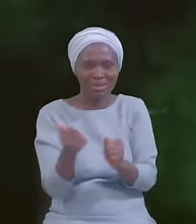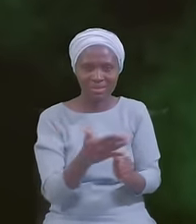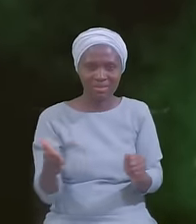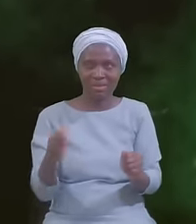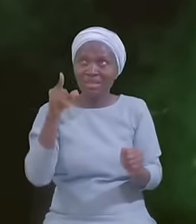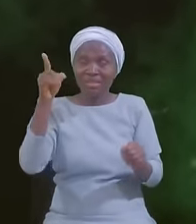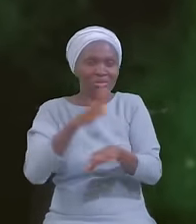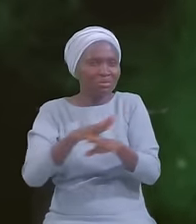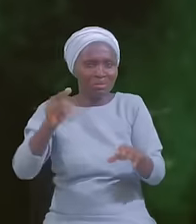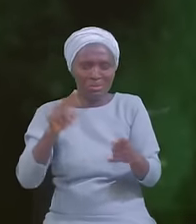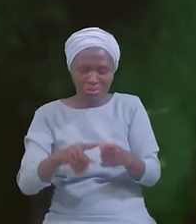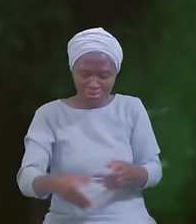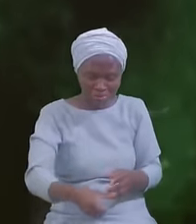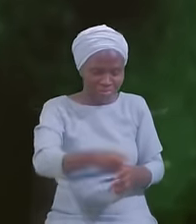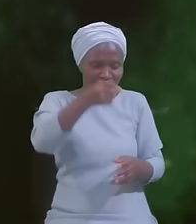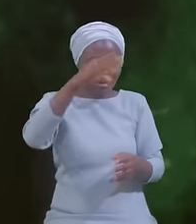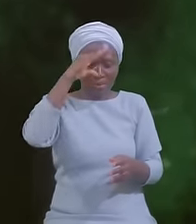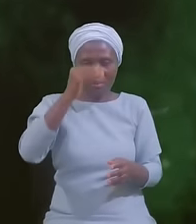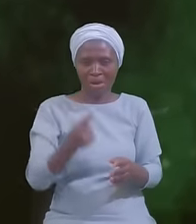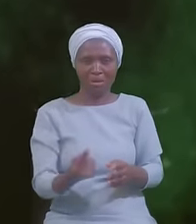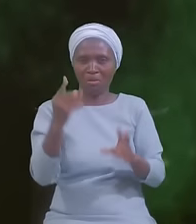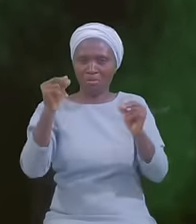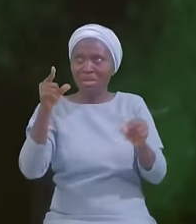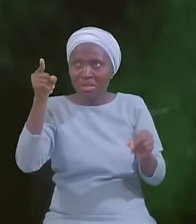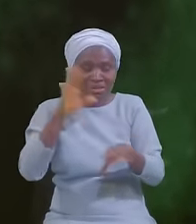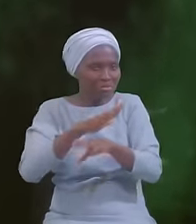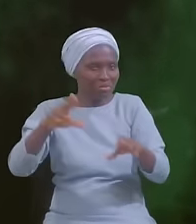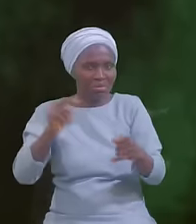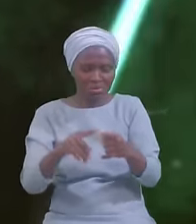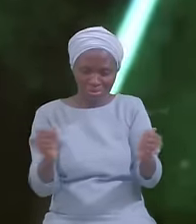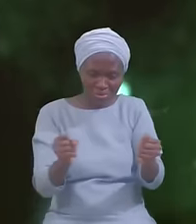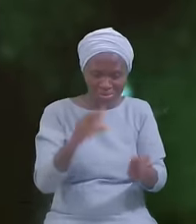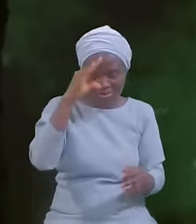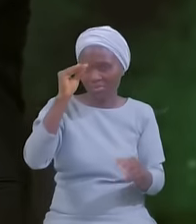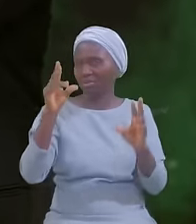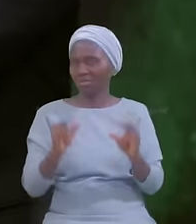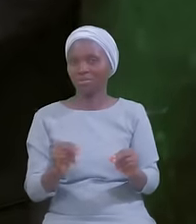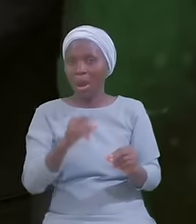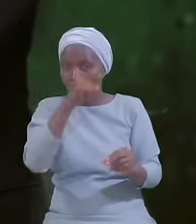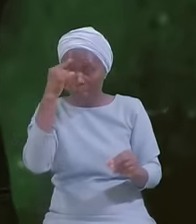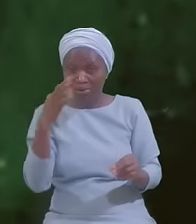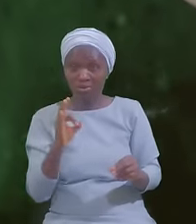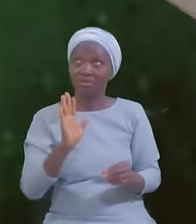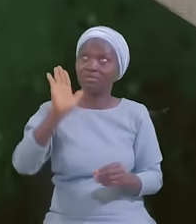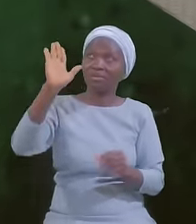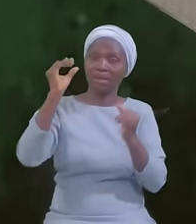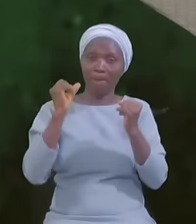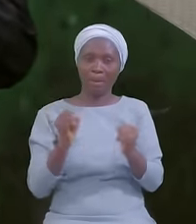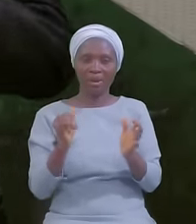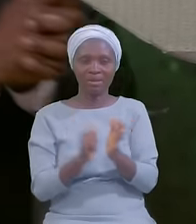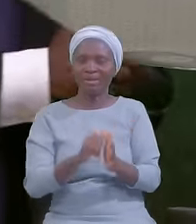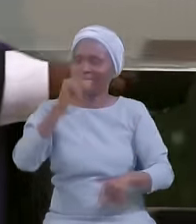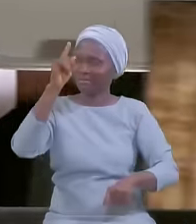didn't have to lift up the man. He didn't have to shake the man because of his power. Irresistible